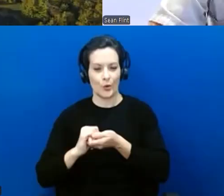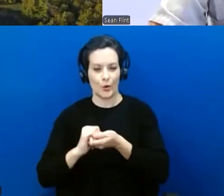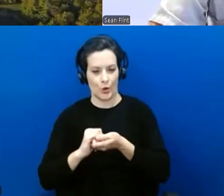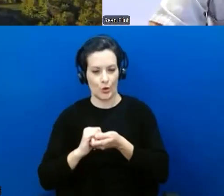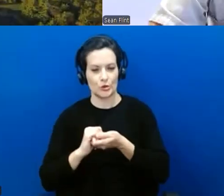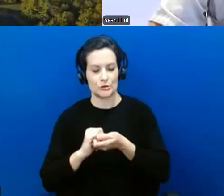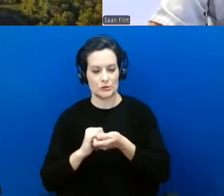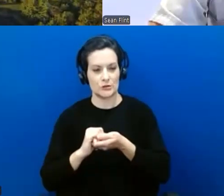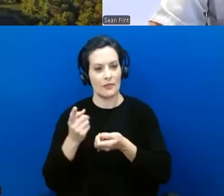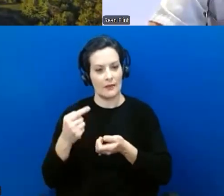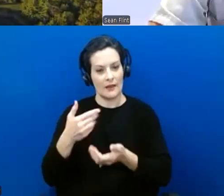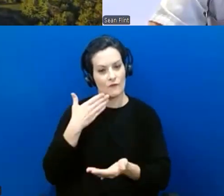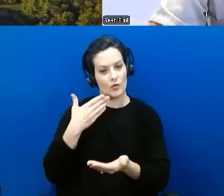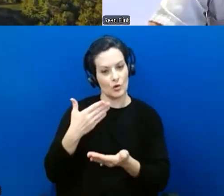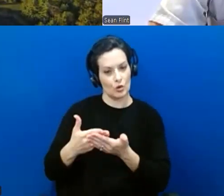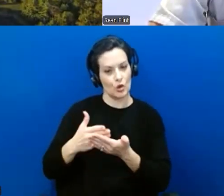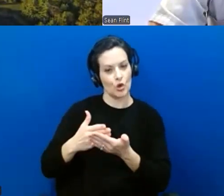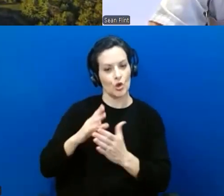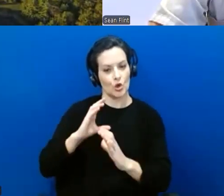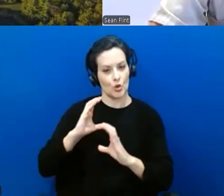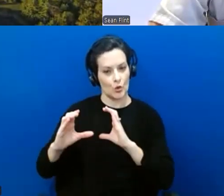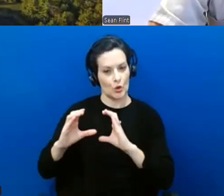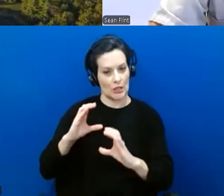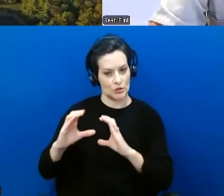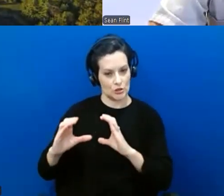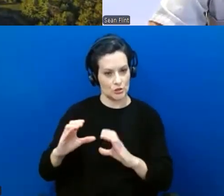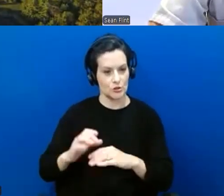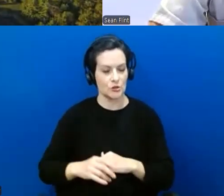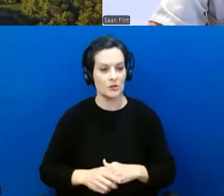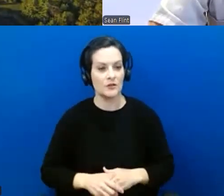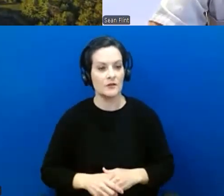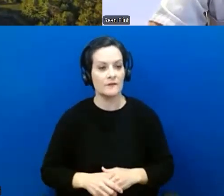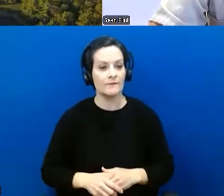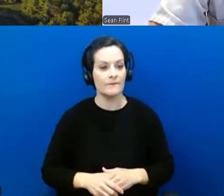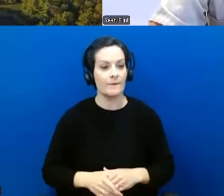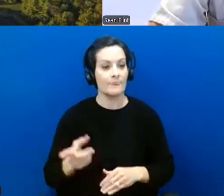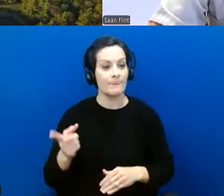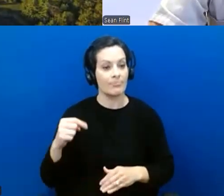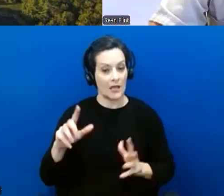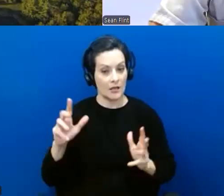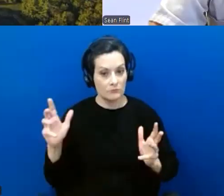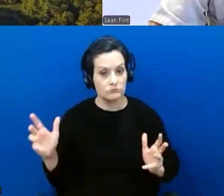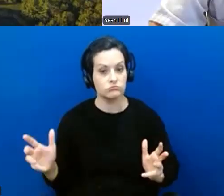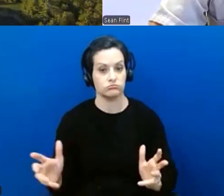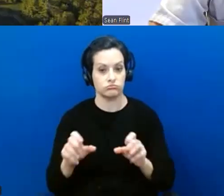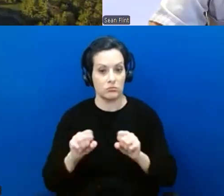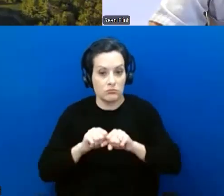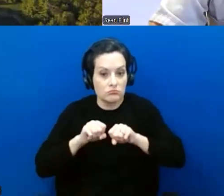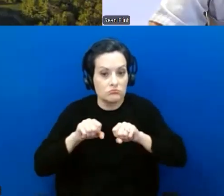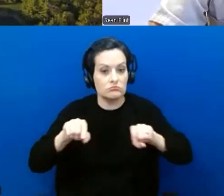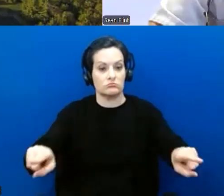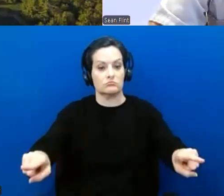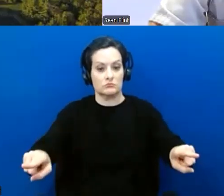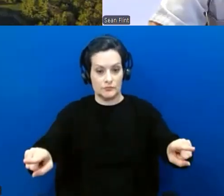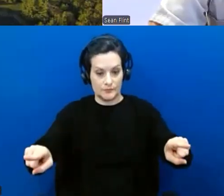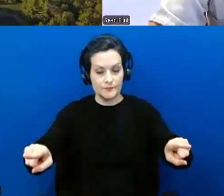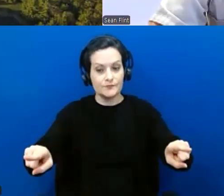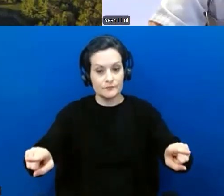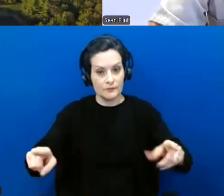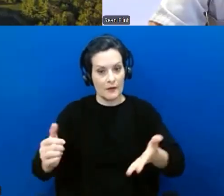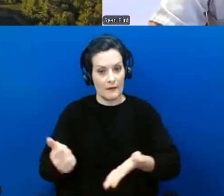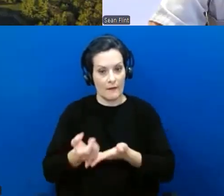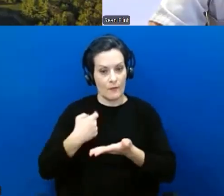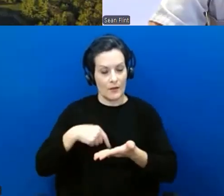a stronger, well built out communication arm. And so they were pushing out a lot. They helped us make posters